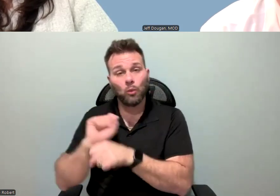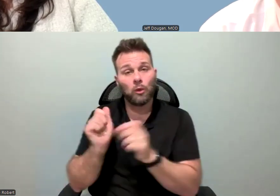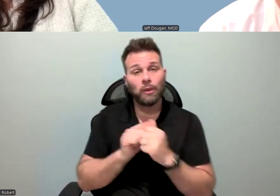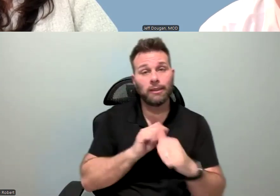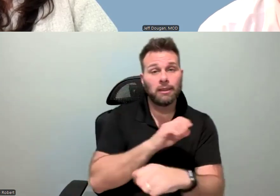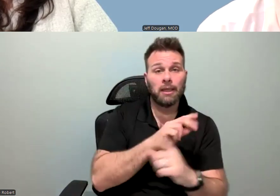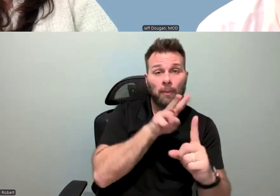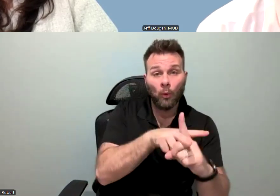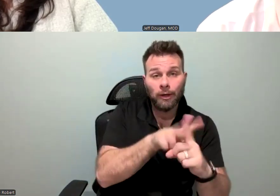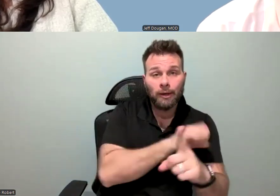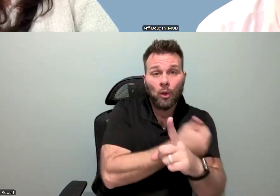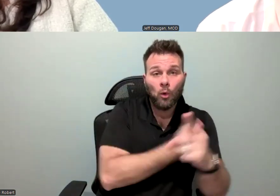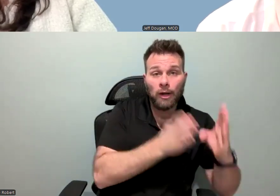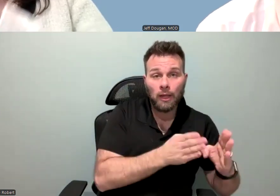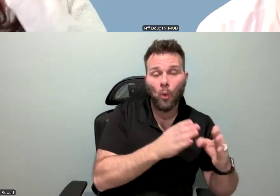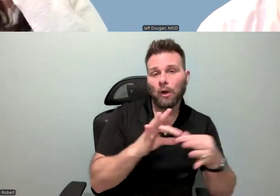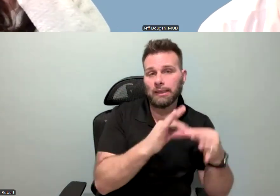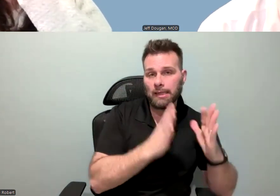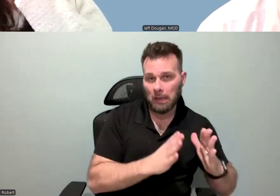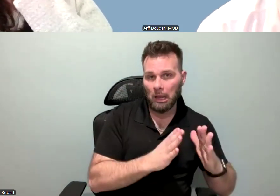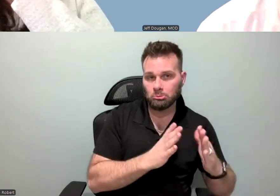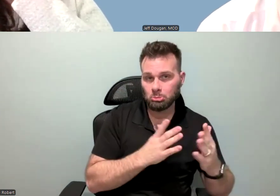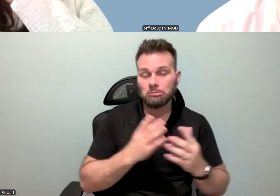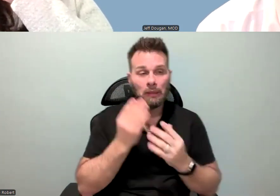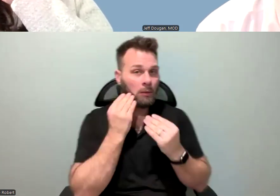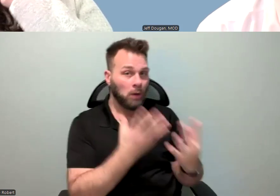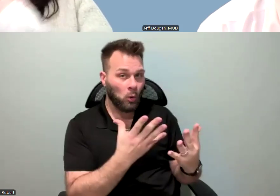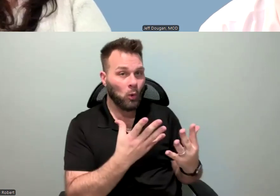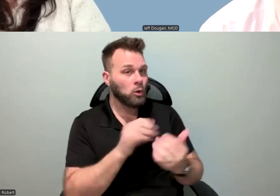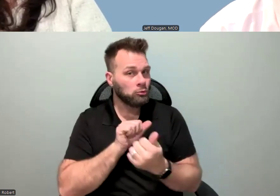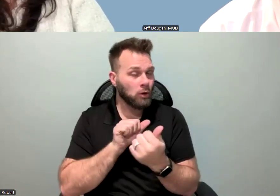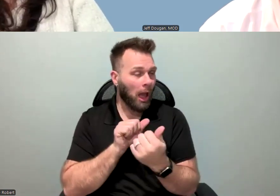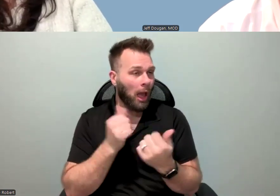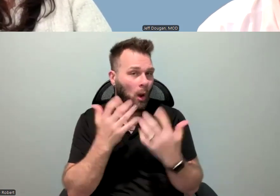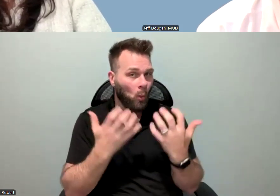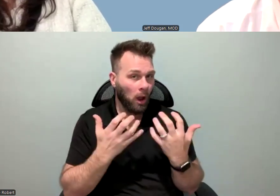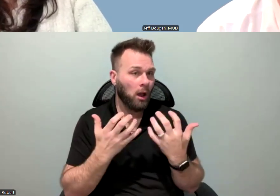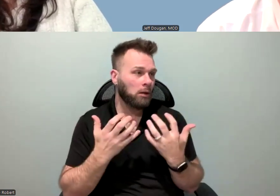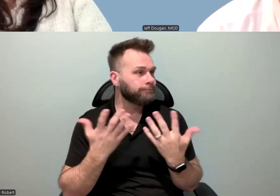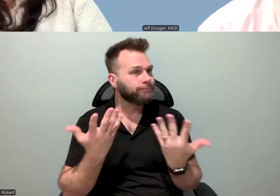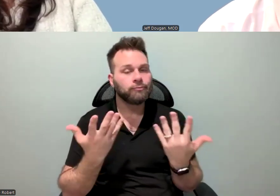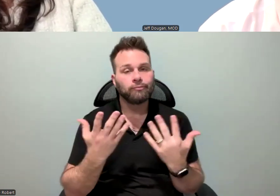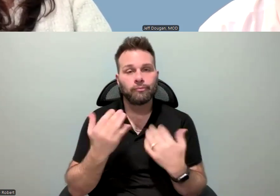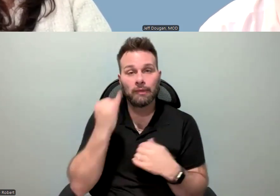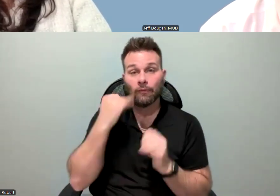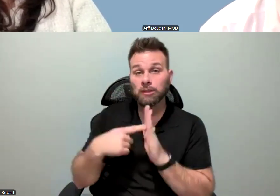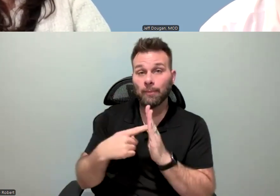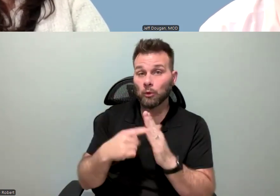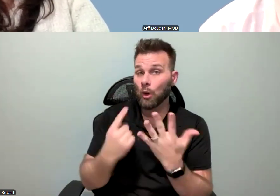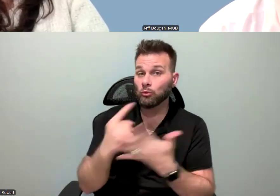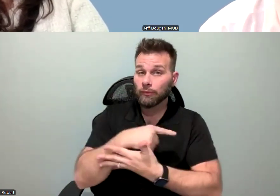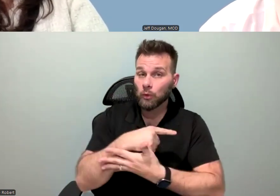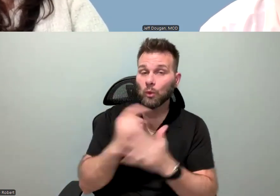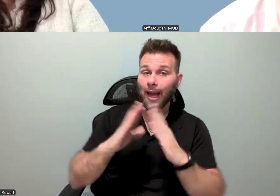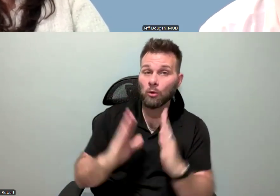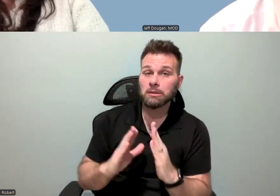liaison. You want to make sure that you tell them what you're interested in. I'm interested in reviewing housing policies in